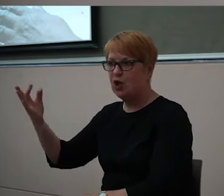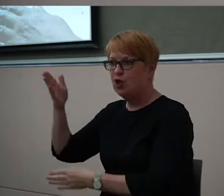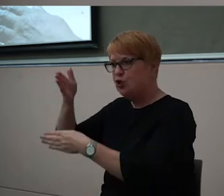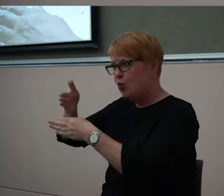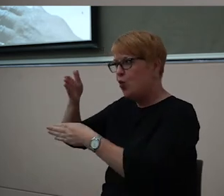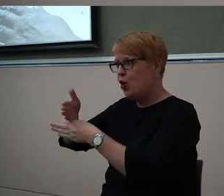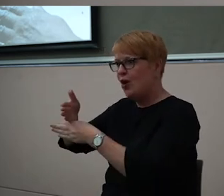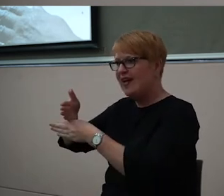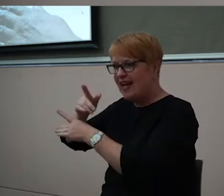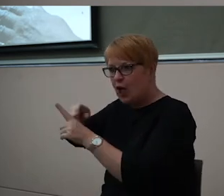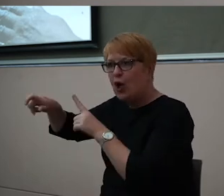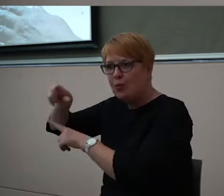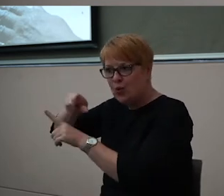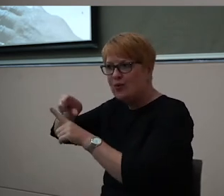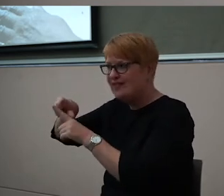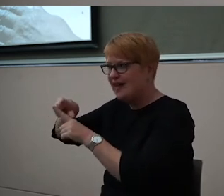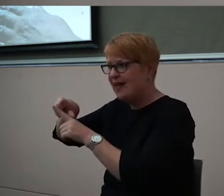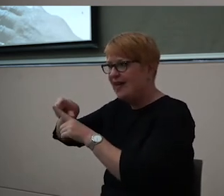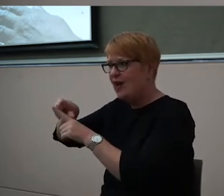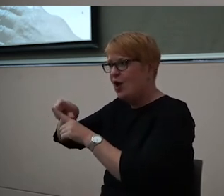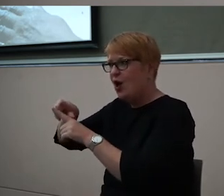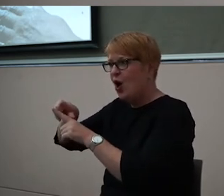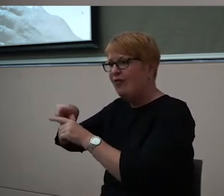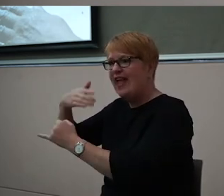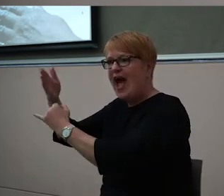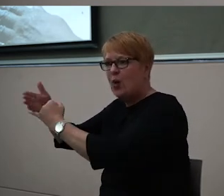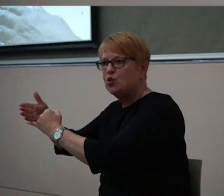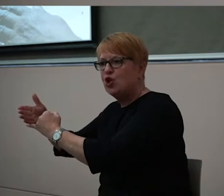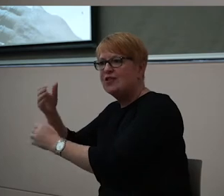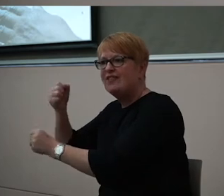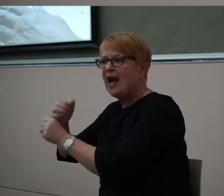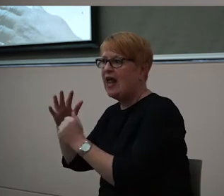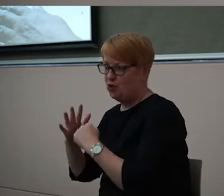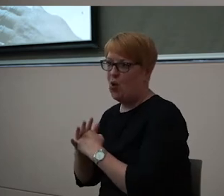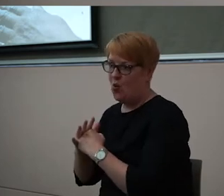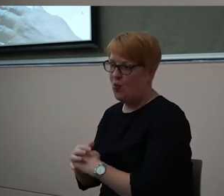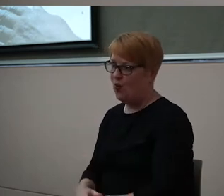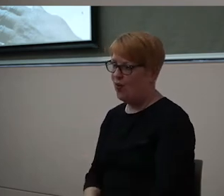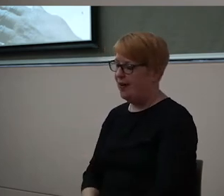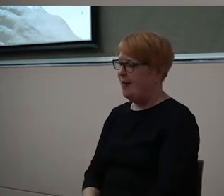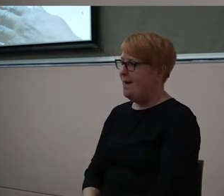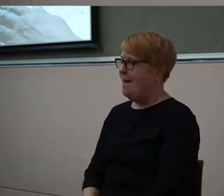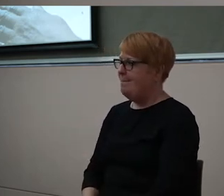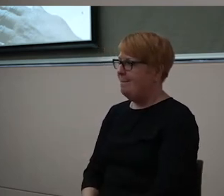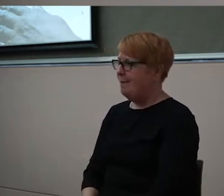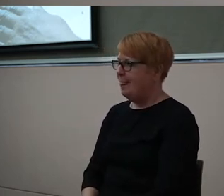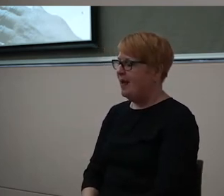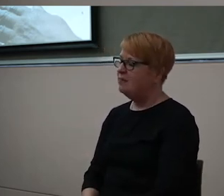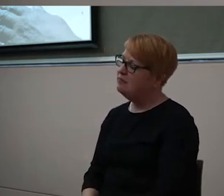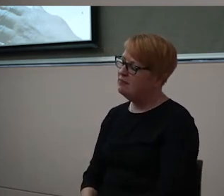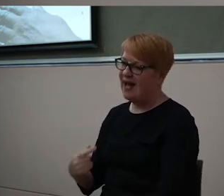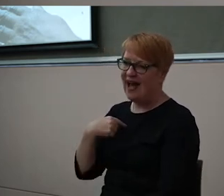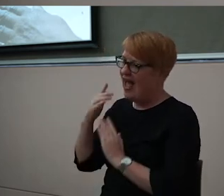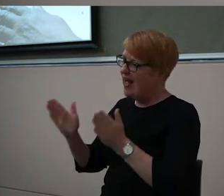but I'm not sure I'm very good at what you're just asking me, actually, because I think there is a lot